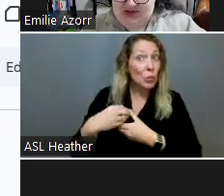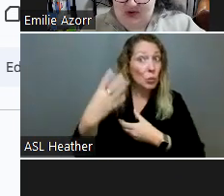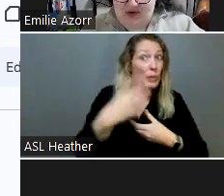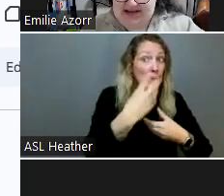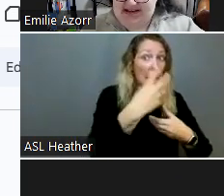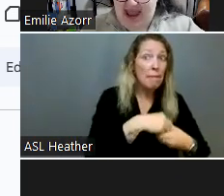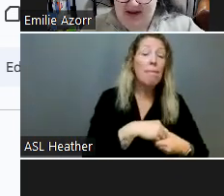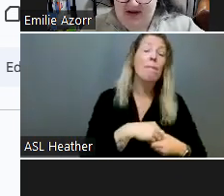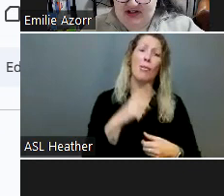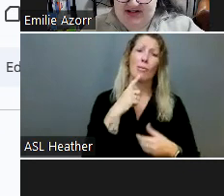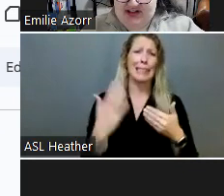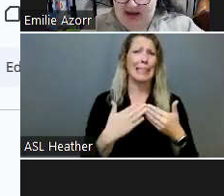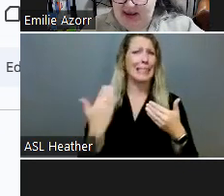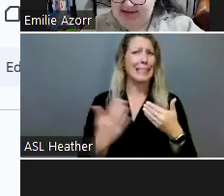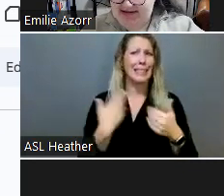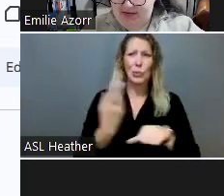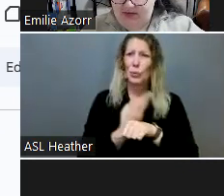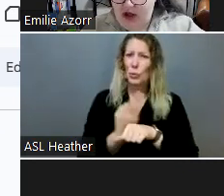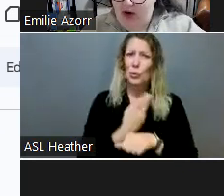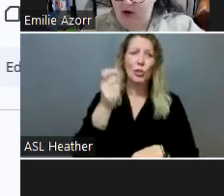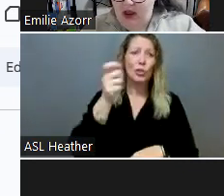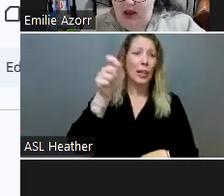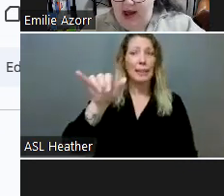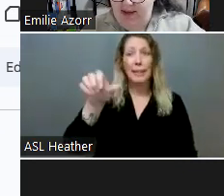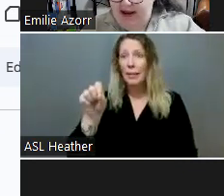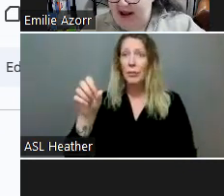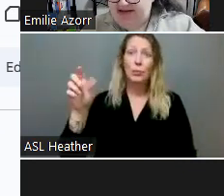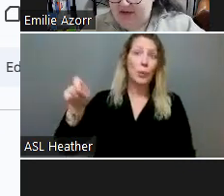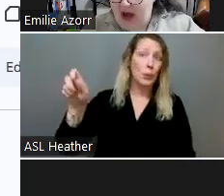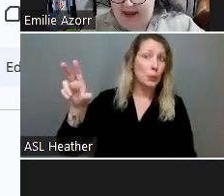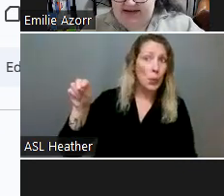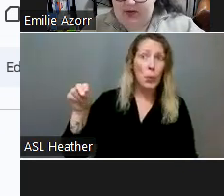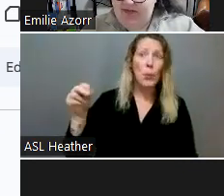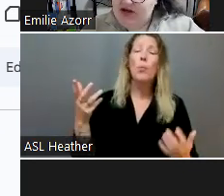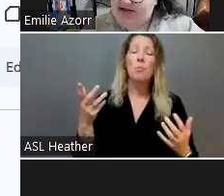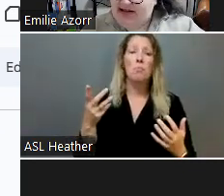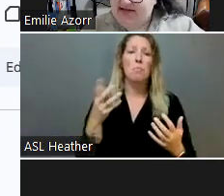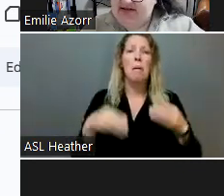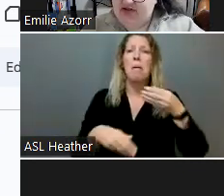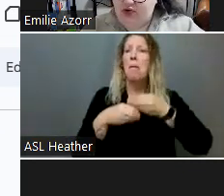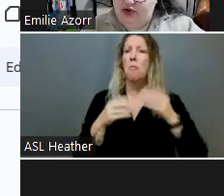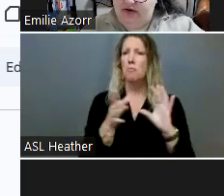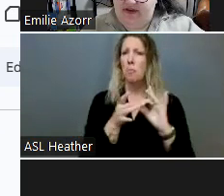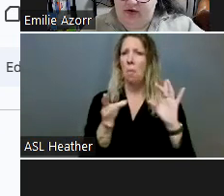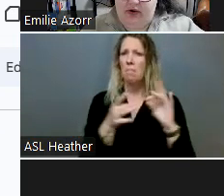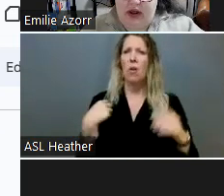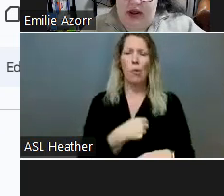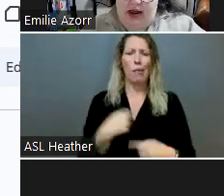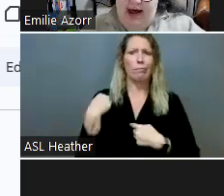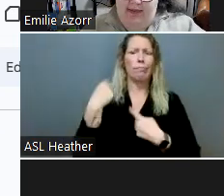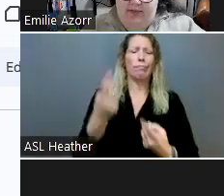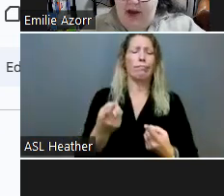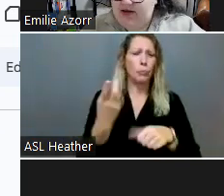easy to use tool. Once again, you can just check yes, no, and add some comments. We've been using this as a tool to